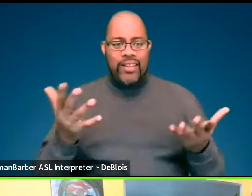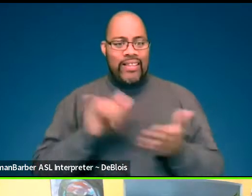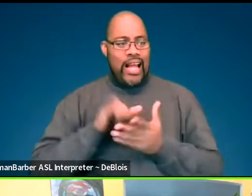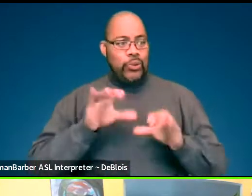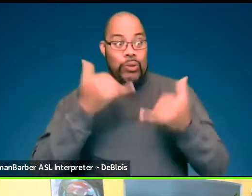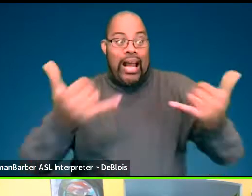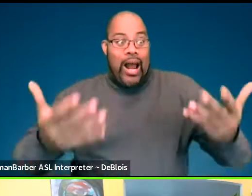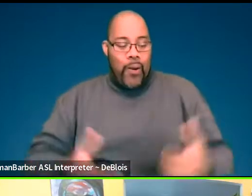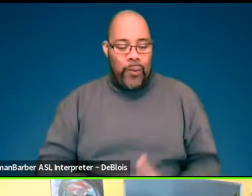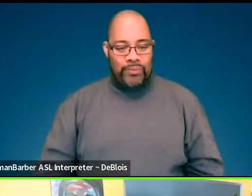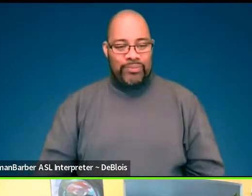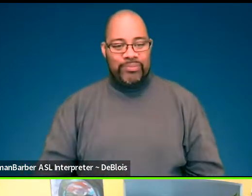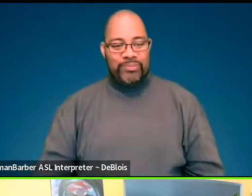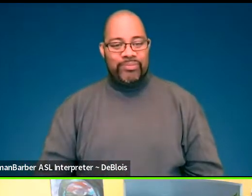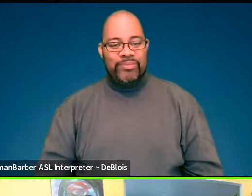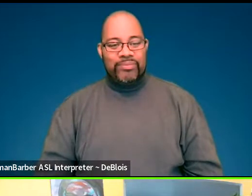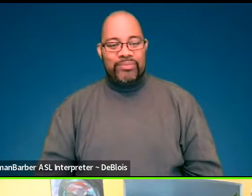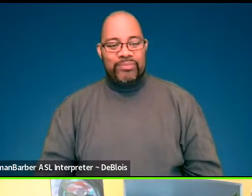now.